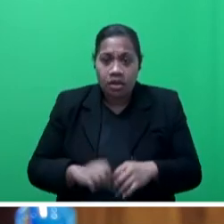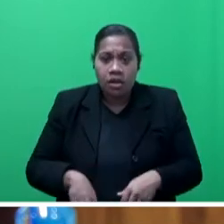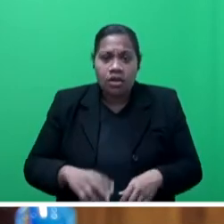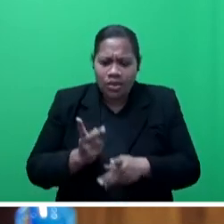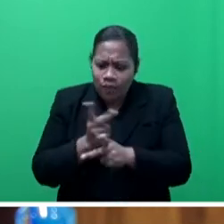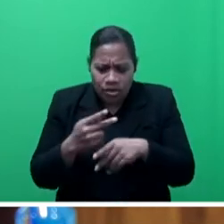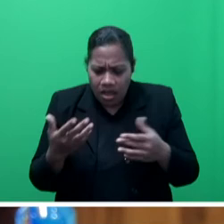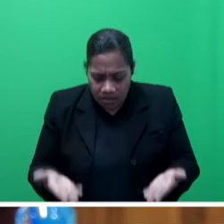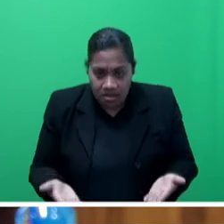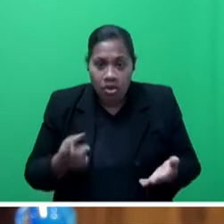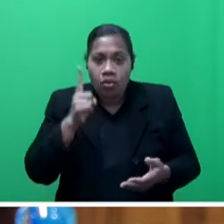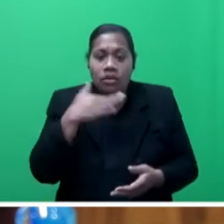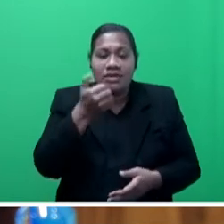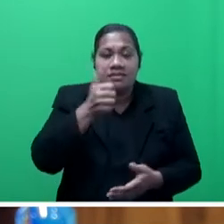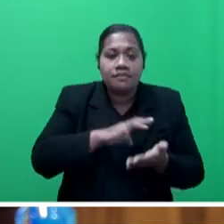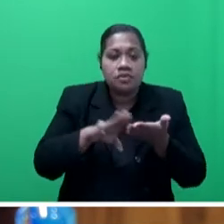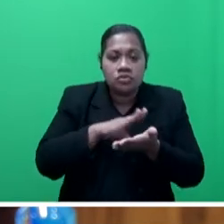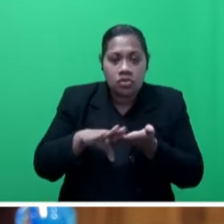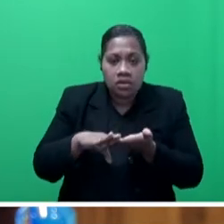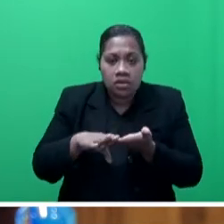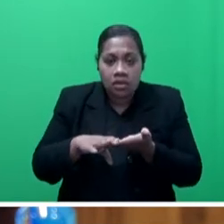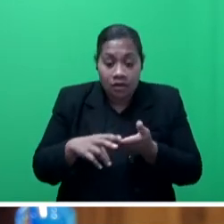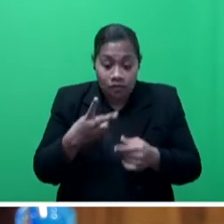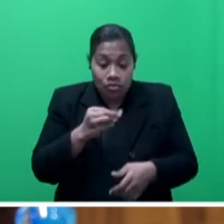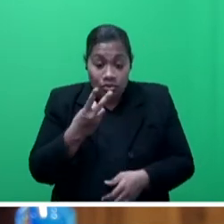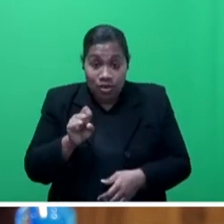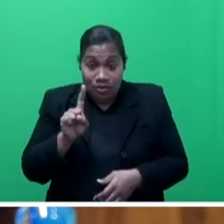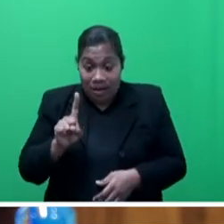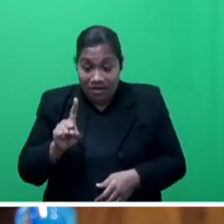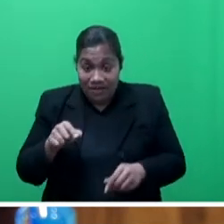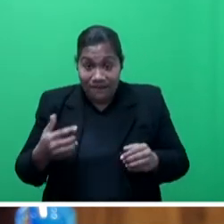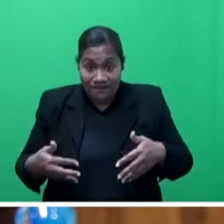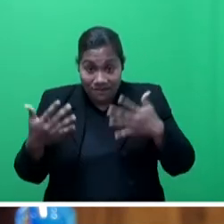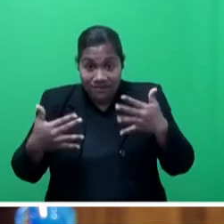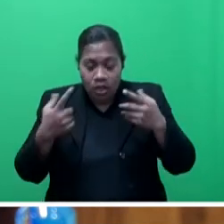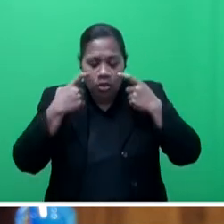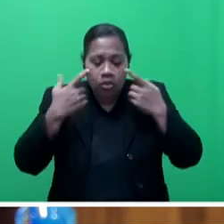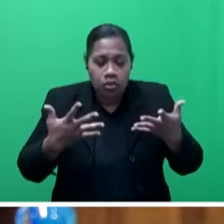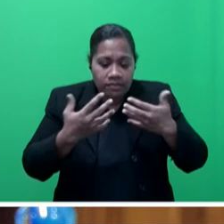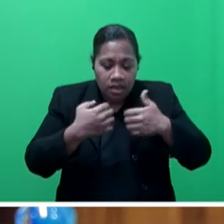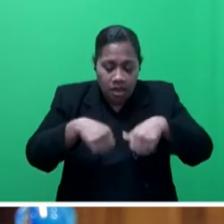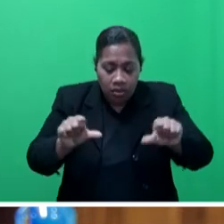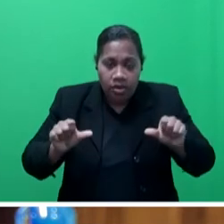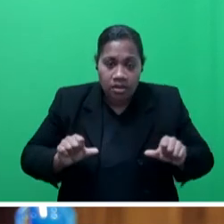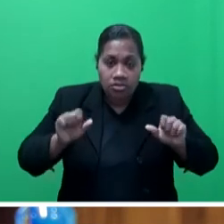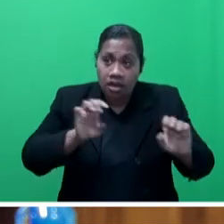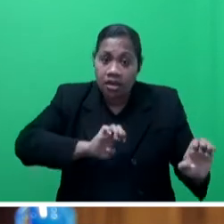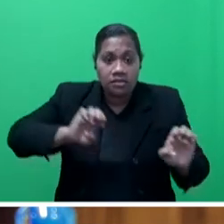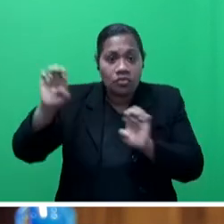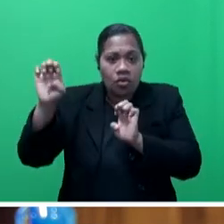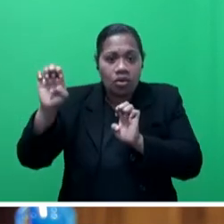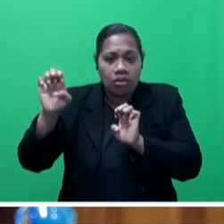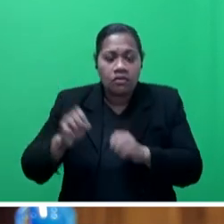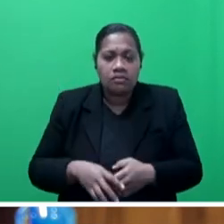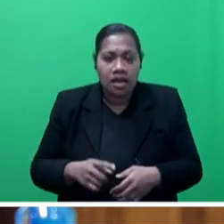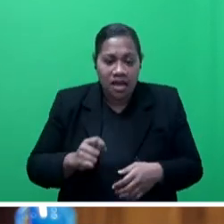million. The latest figure for 2021 shows that the agricultural export, fresh and chilled, after feeding